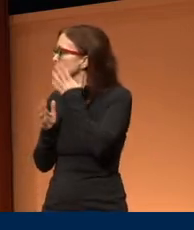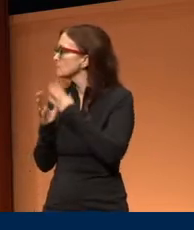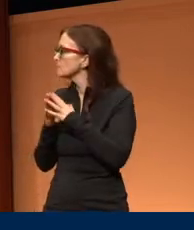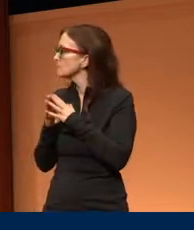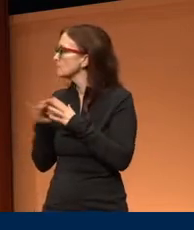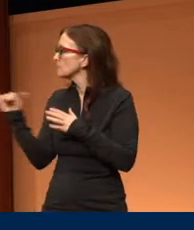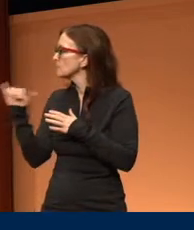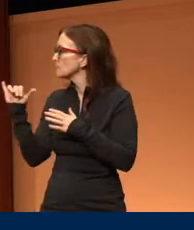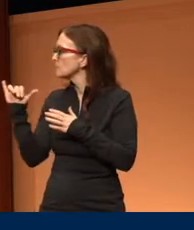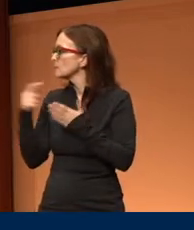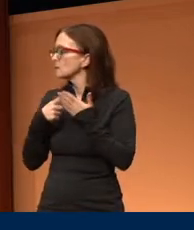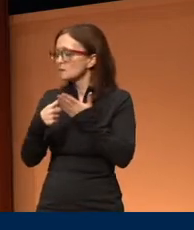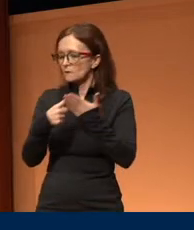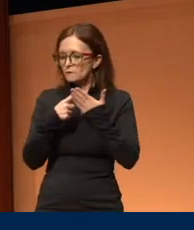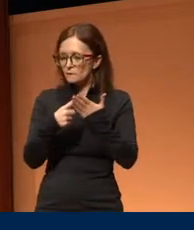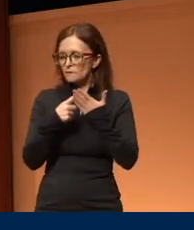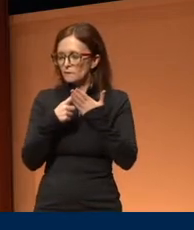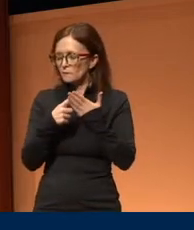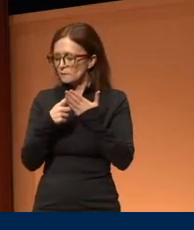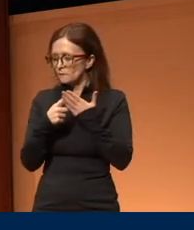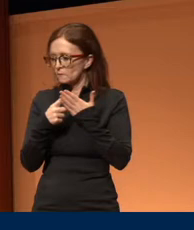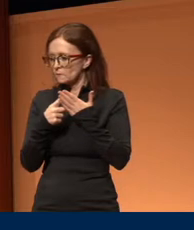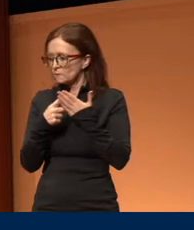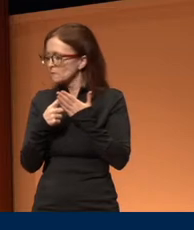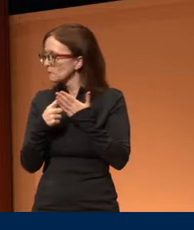Also talking about Hannah Arendt,